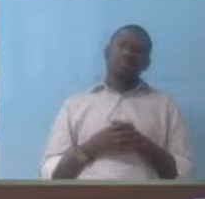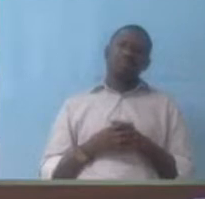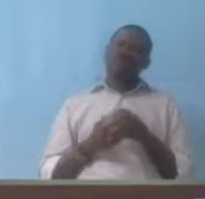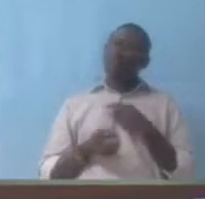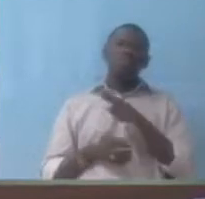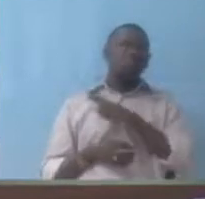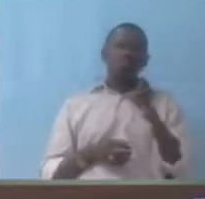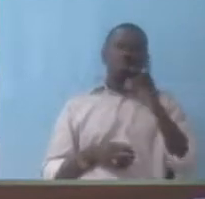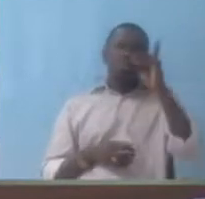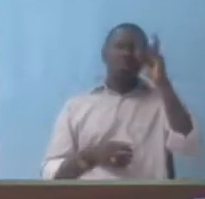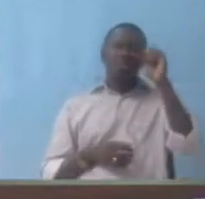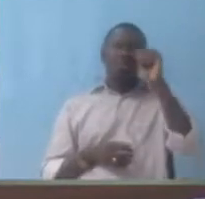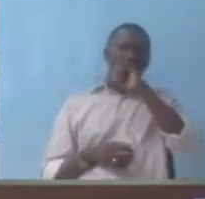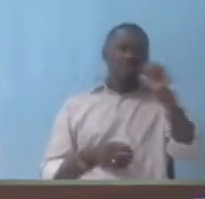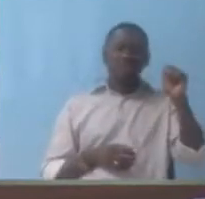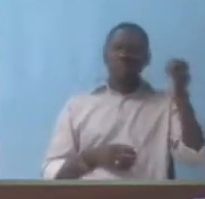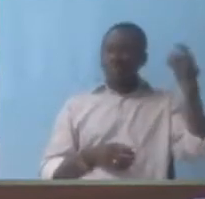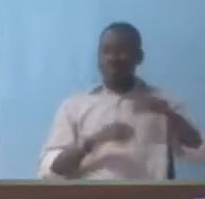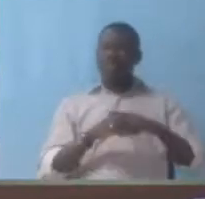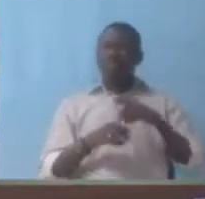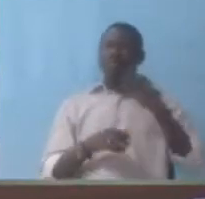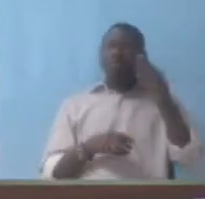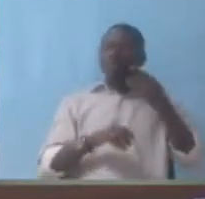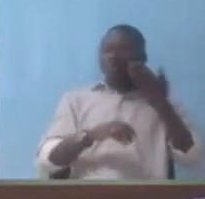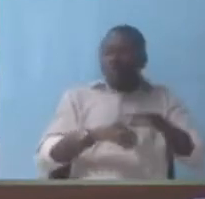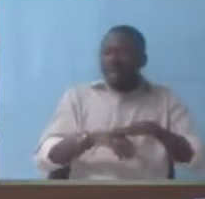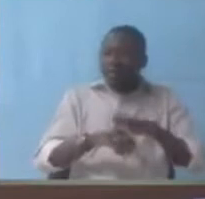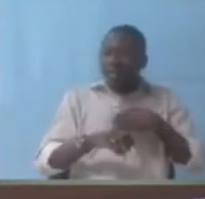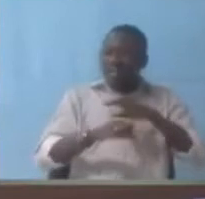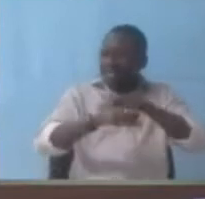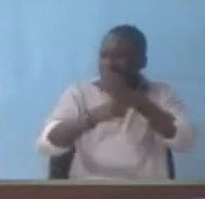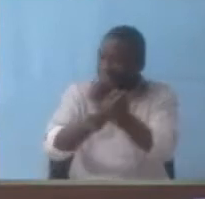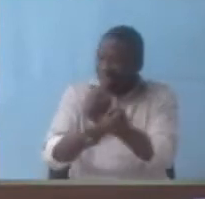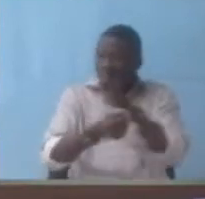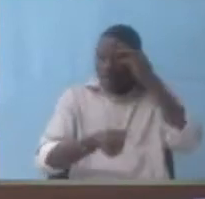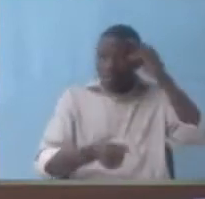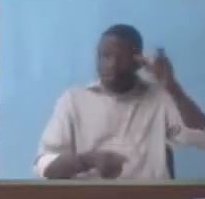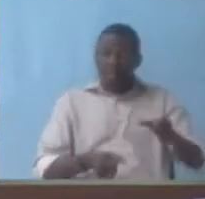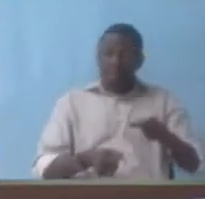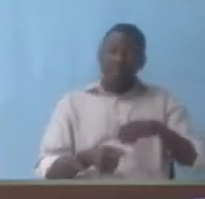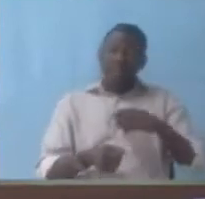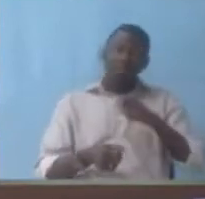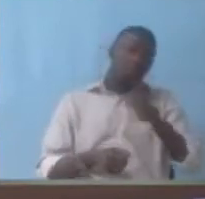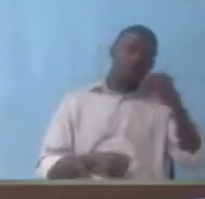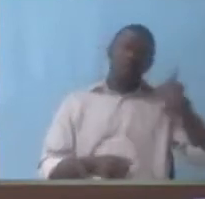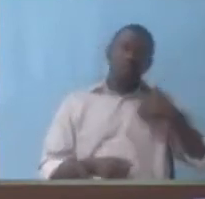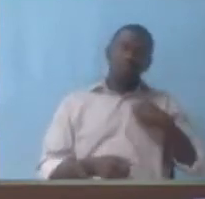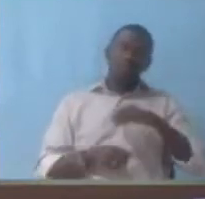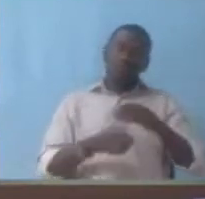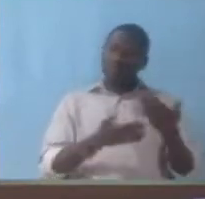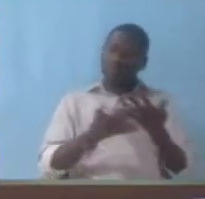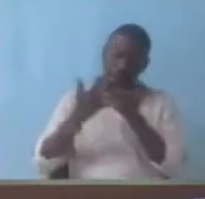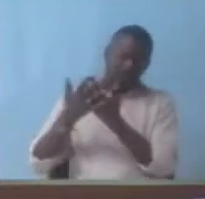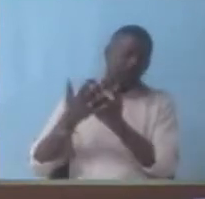put the ministers in jail. Decree ta keren nun bribe minister lumuta la ke soron kasola. They did not need a decree to subvert the